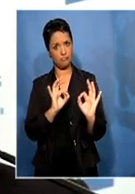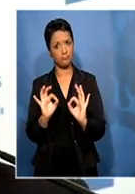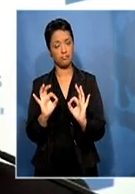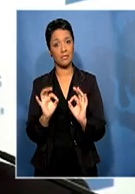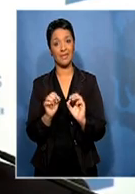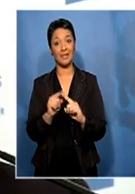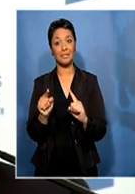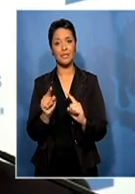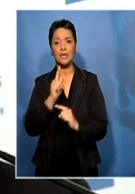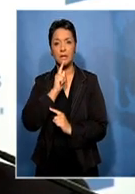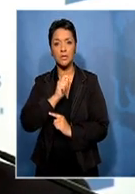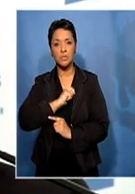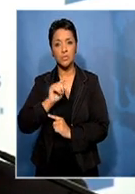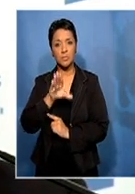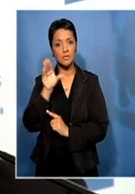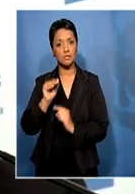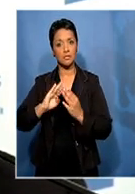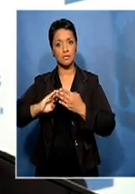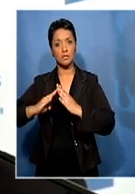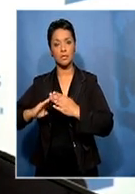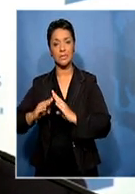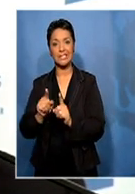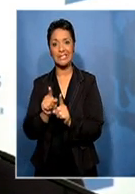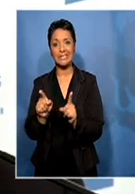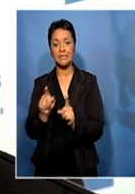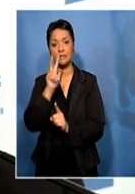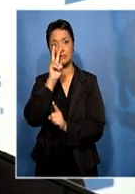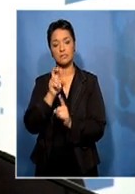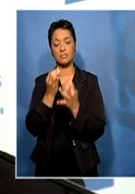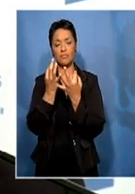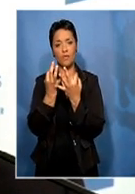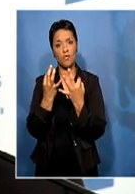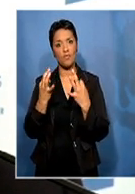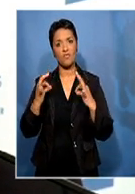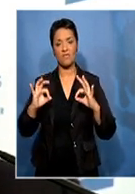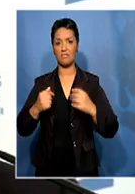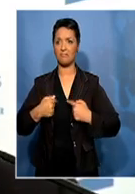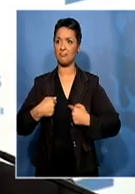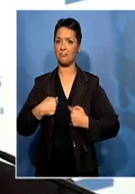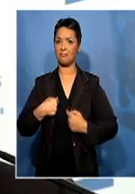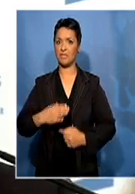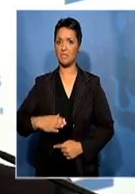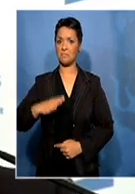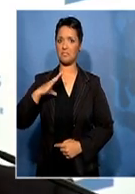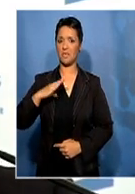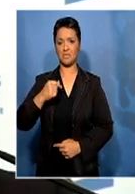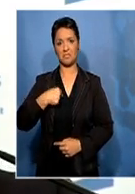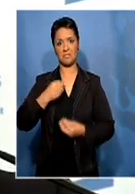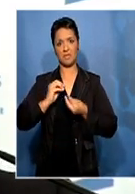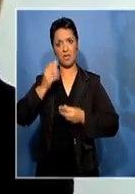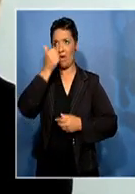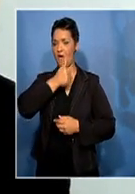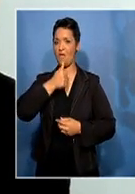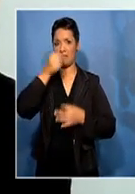society where people are free to be who God made them to